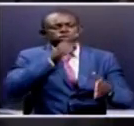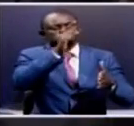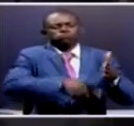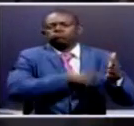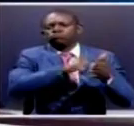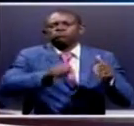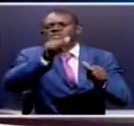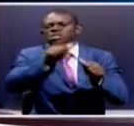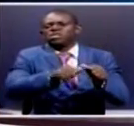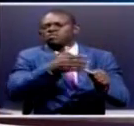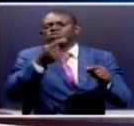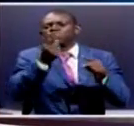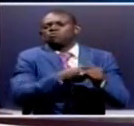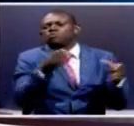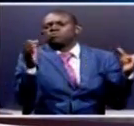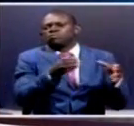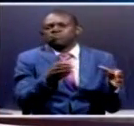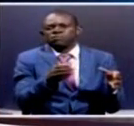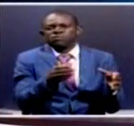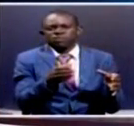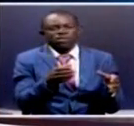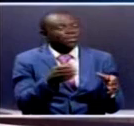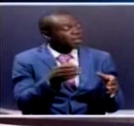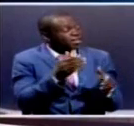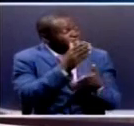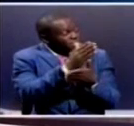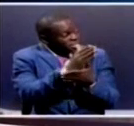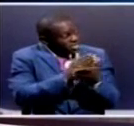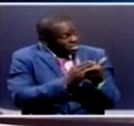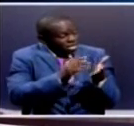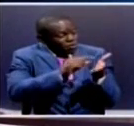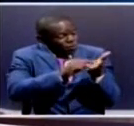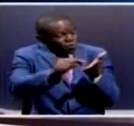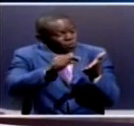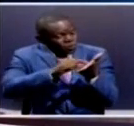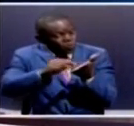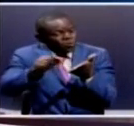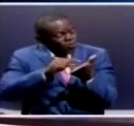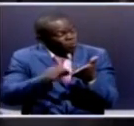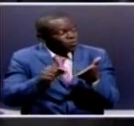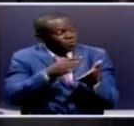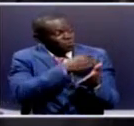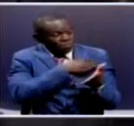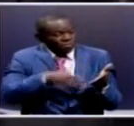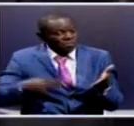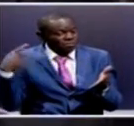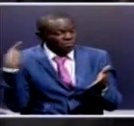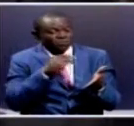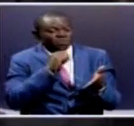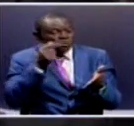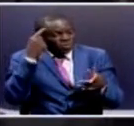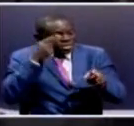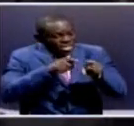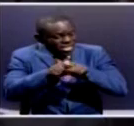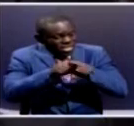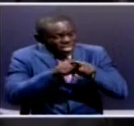not necessarily throw out everything, but amend certain clauses which did not agree with in the forum. No, but they are going to be there. They are bound. They are bound